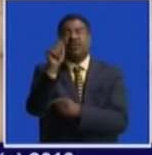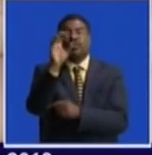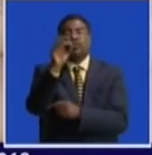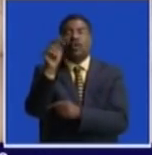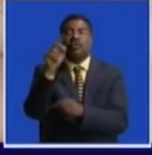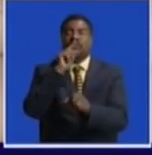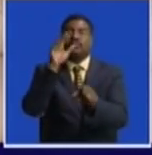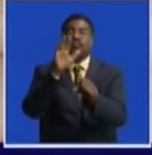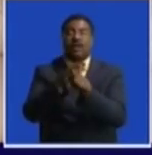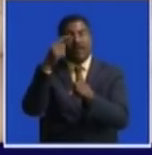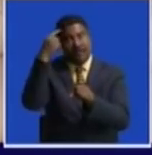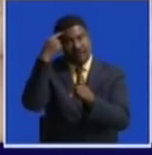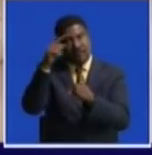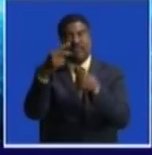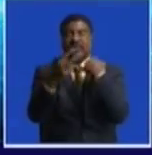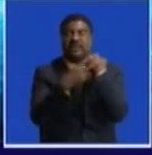tons strategic reserves.